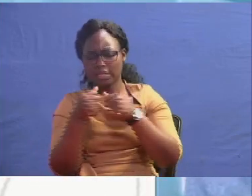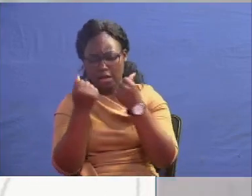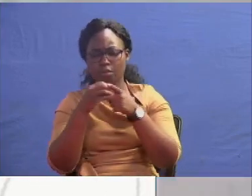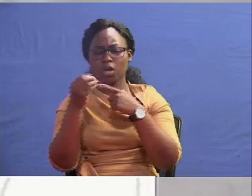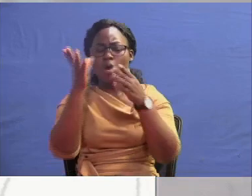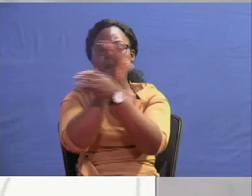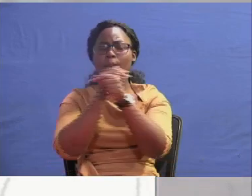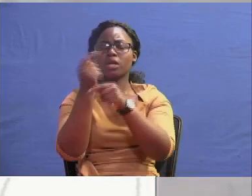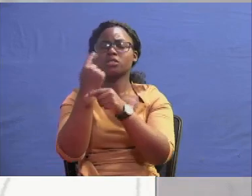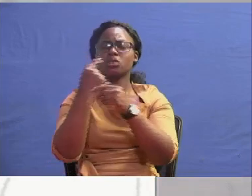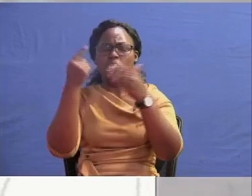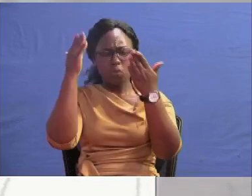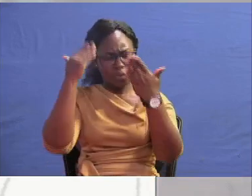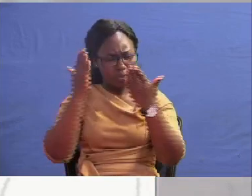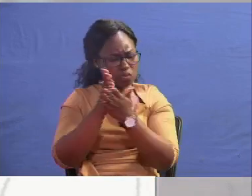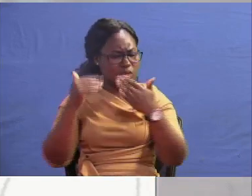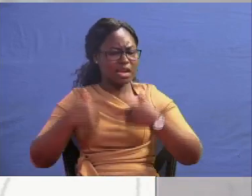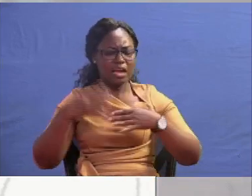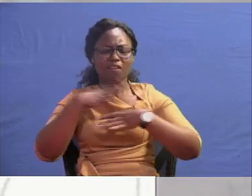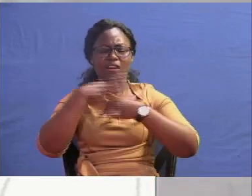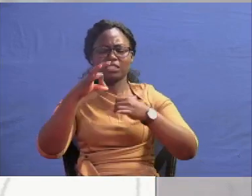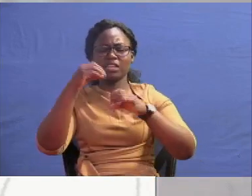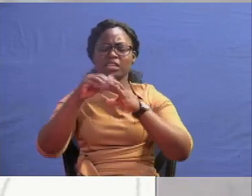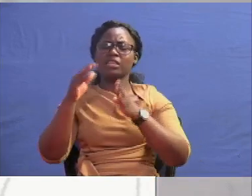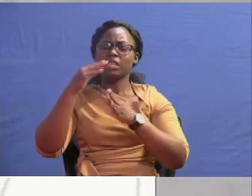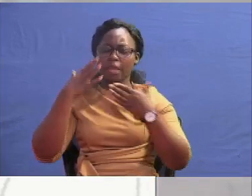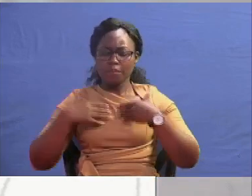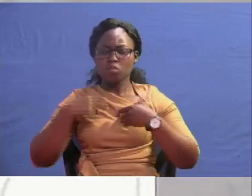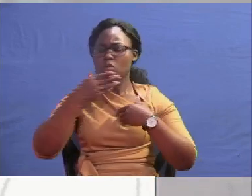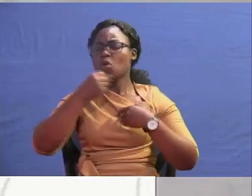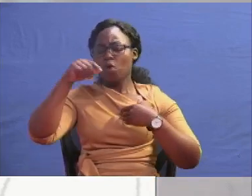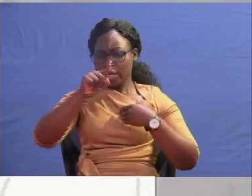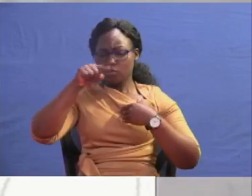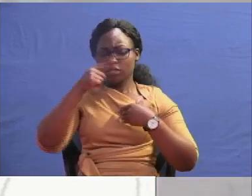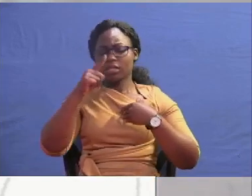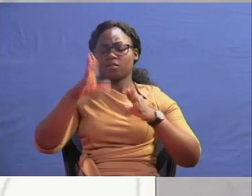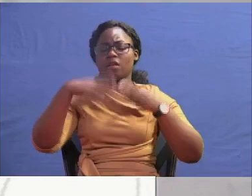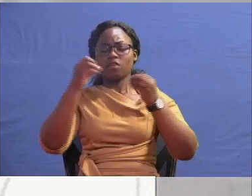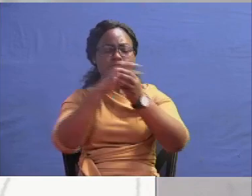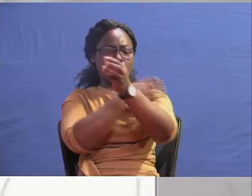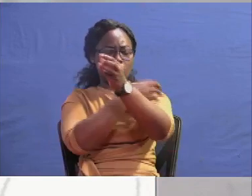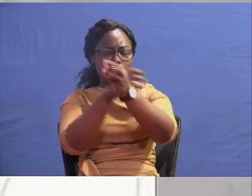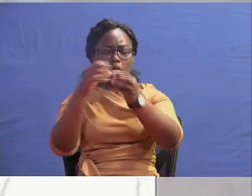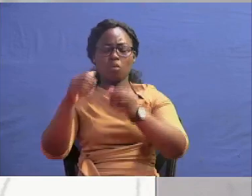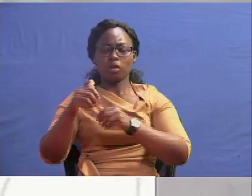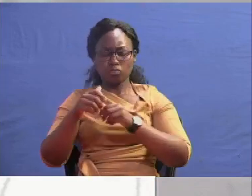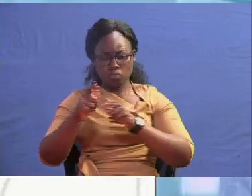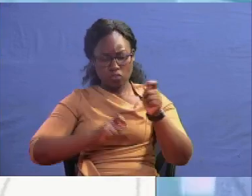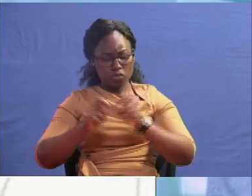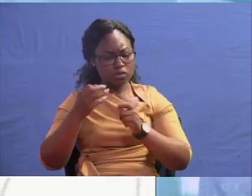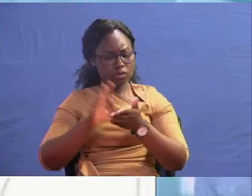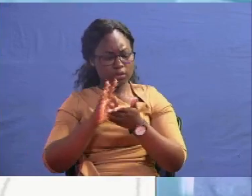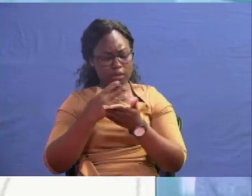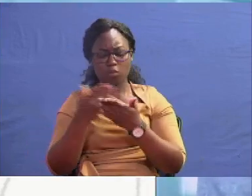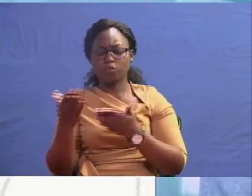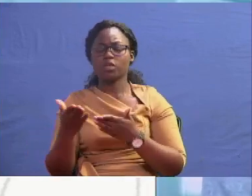doesn't really have trust in people who he has himself given power appointed to execute some of these roles? Exactly, and that